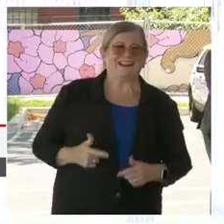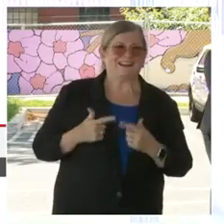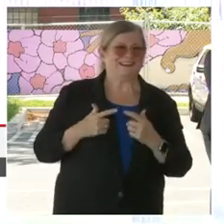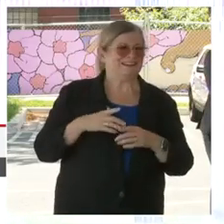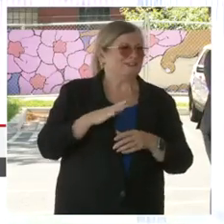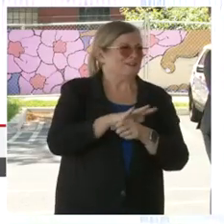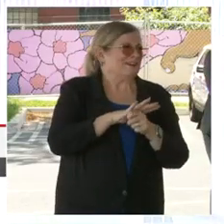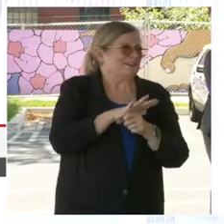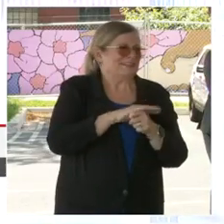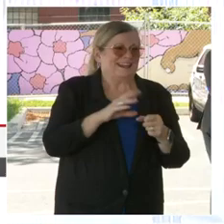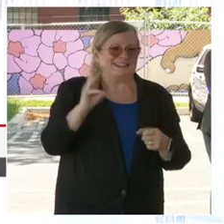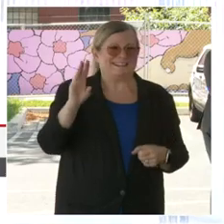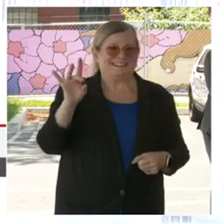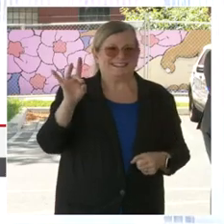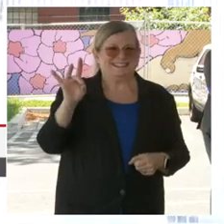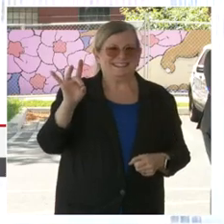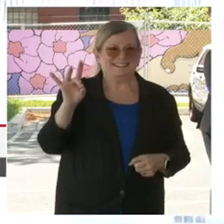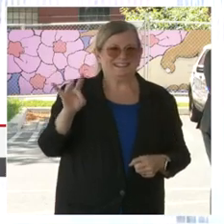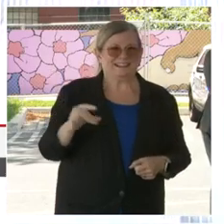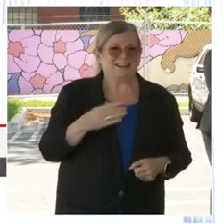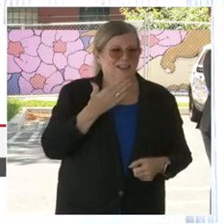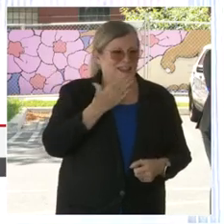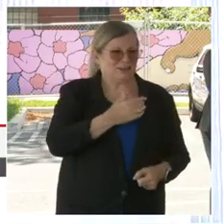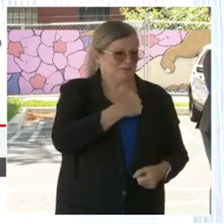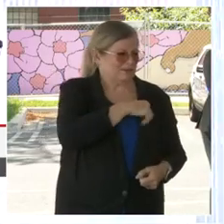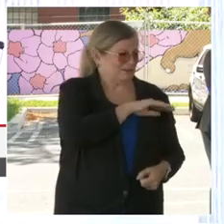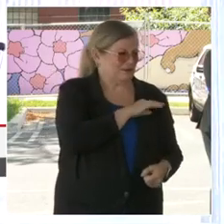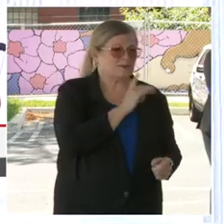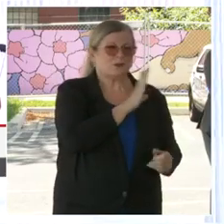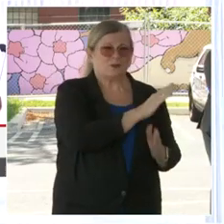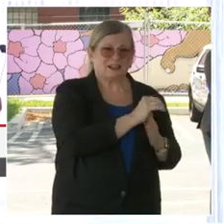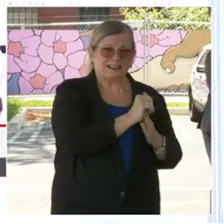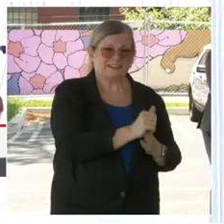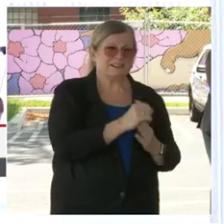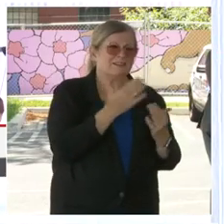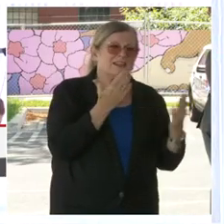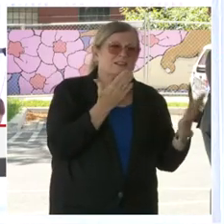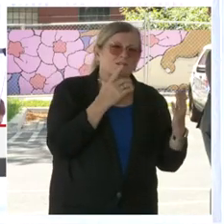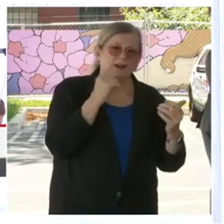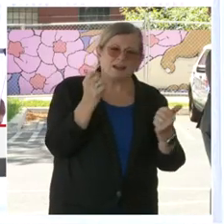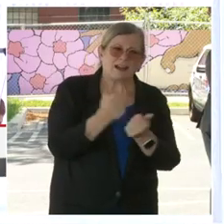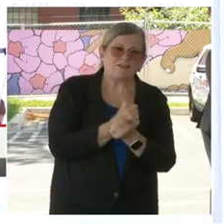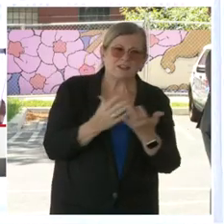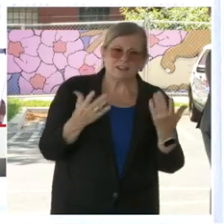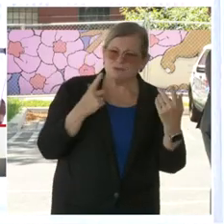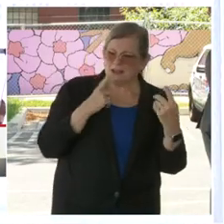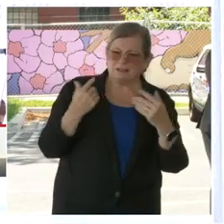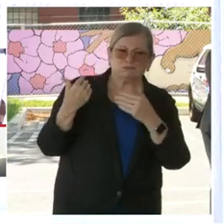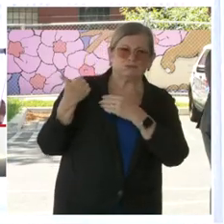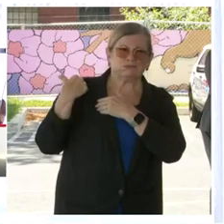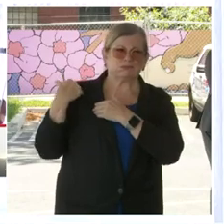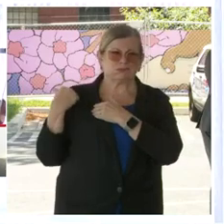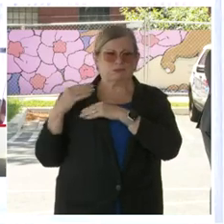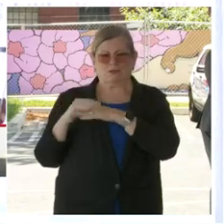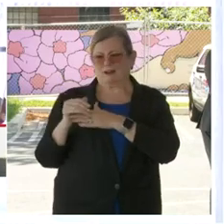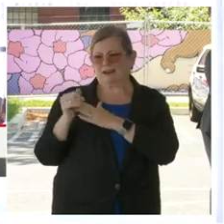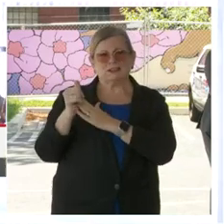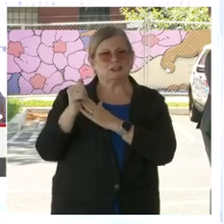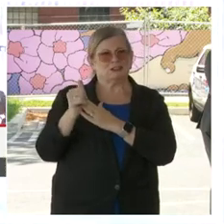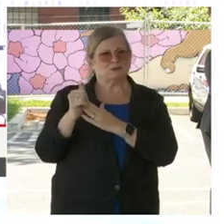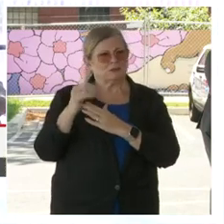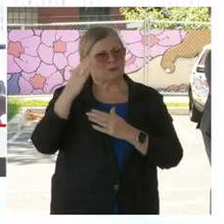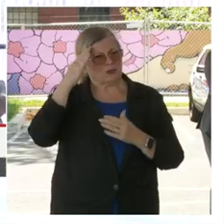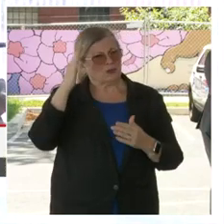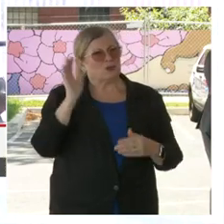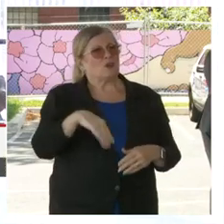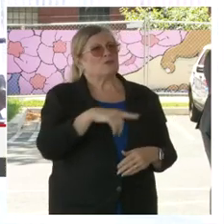want to thank you, Mayor Muriel Bowser, for your leadership. I believe that everything rises and falls on leadership. And I do want to know you've been committed to this. I